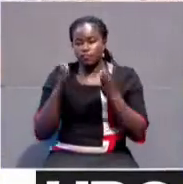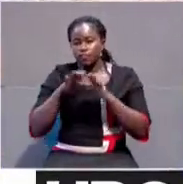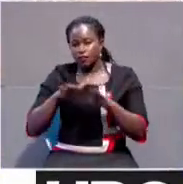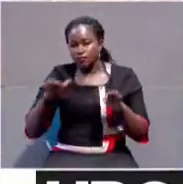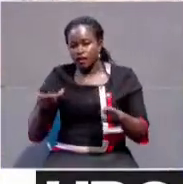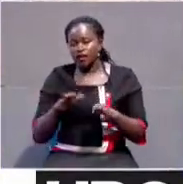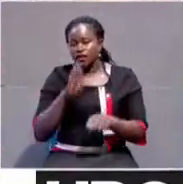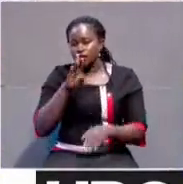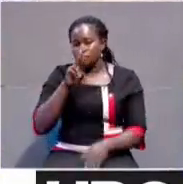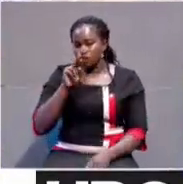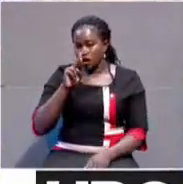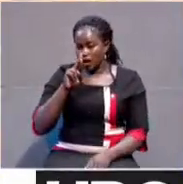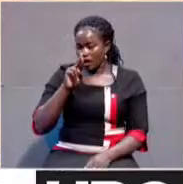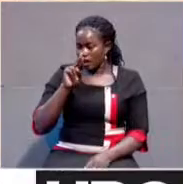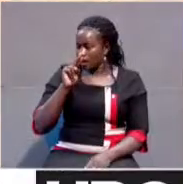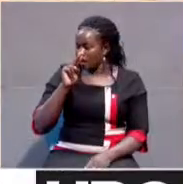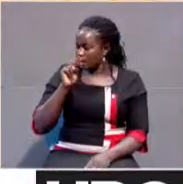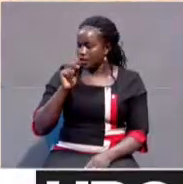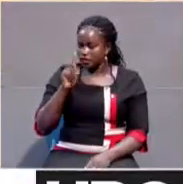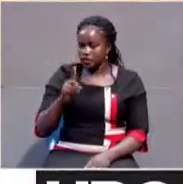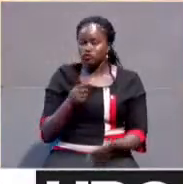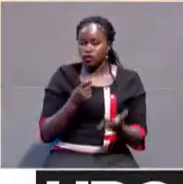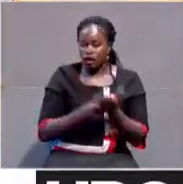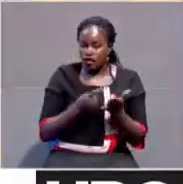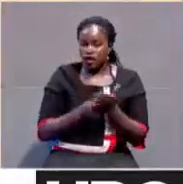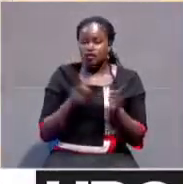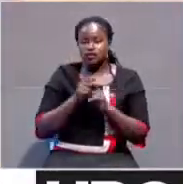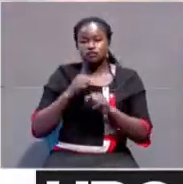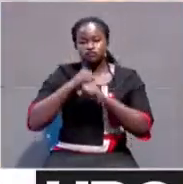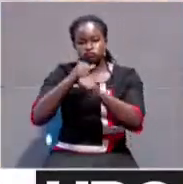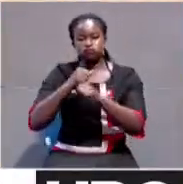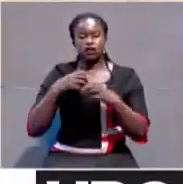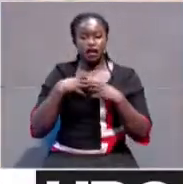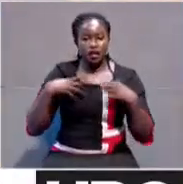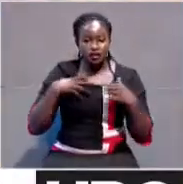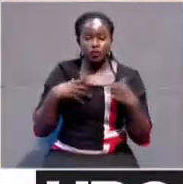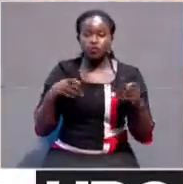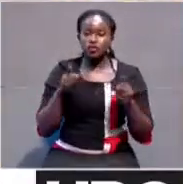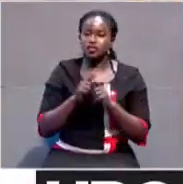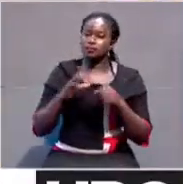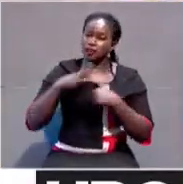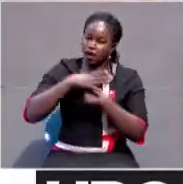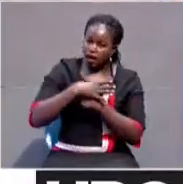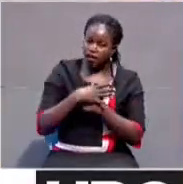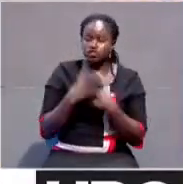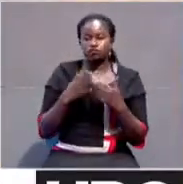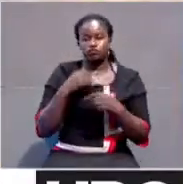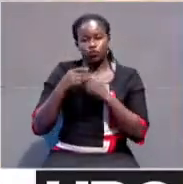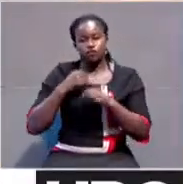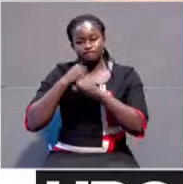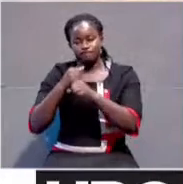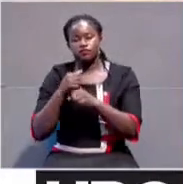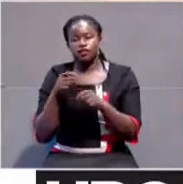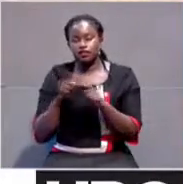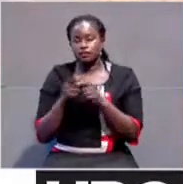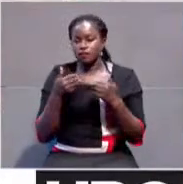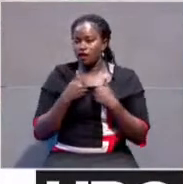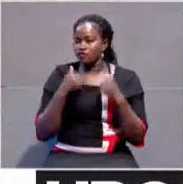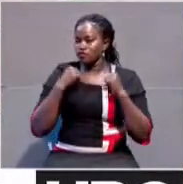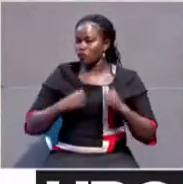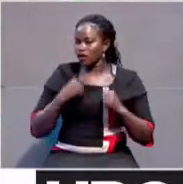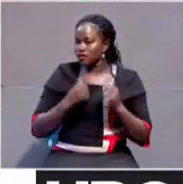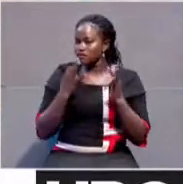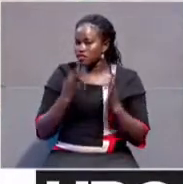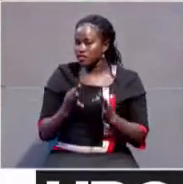marketing brand Uganda, enhancing wildlife conservation, preservation of cultural heritage, and undertaking tourism